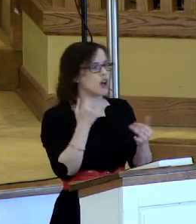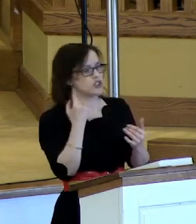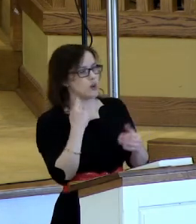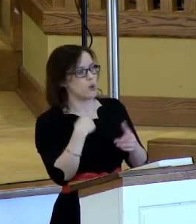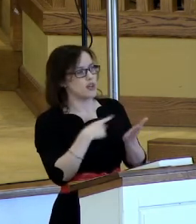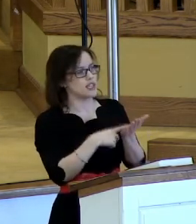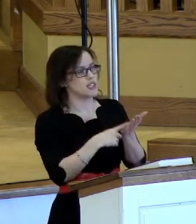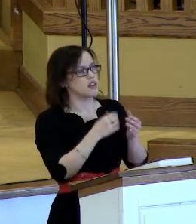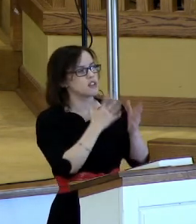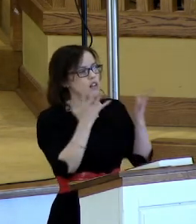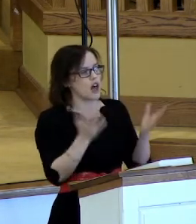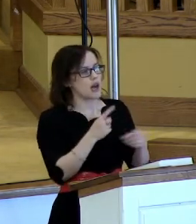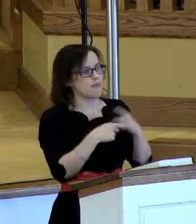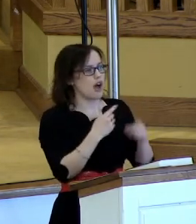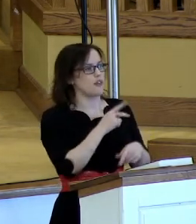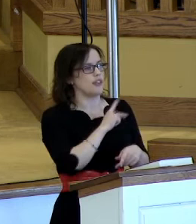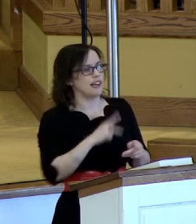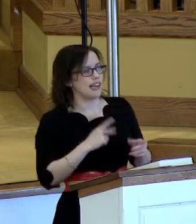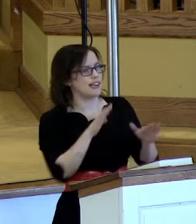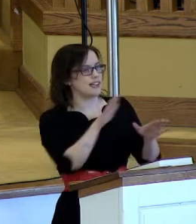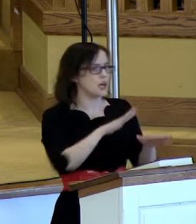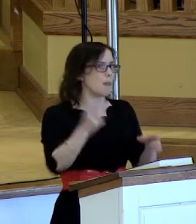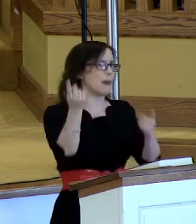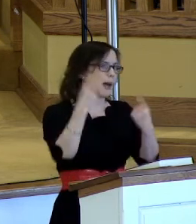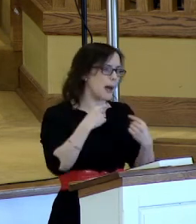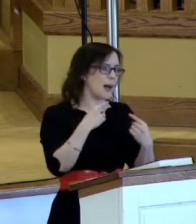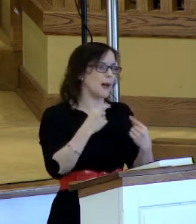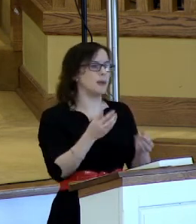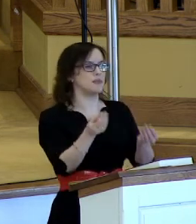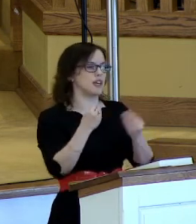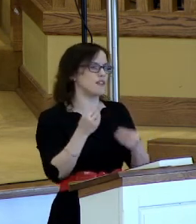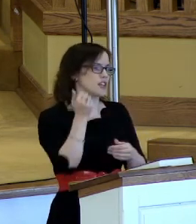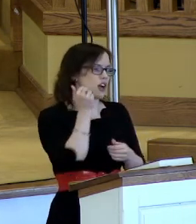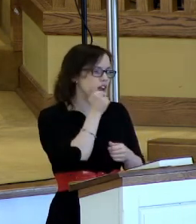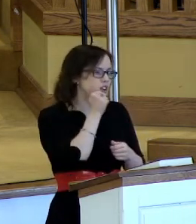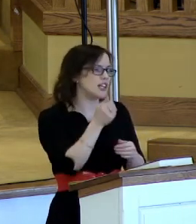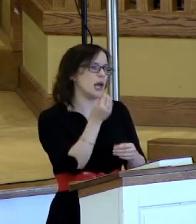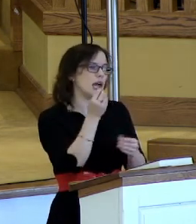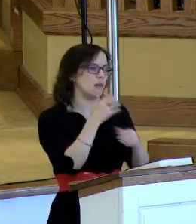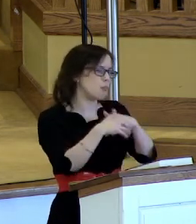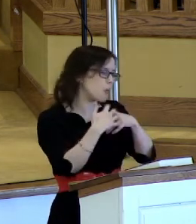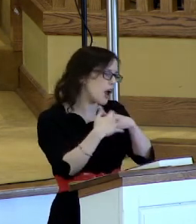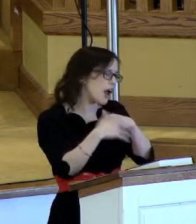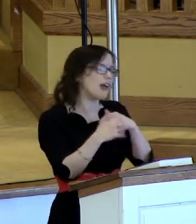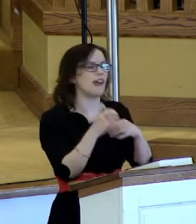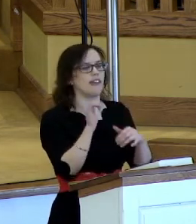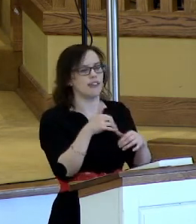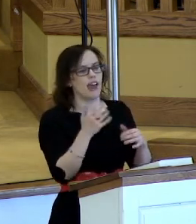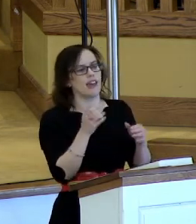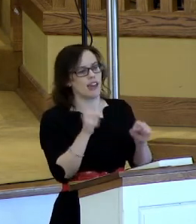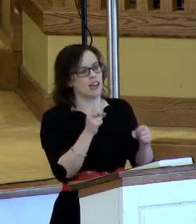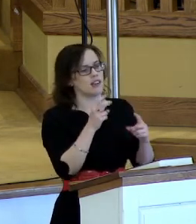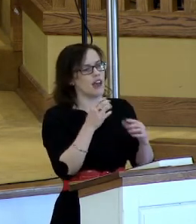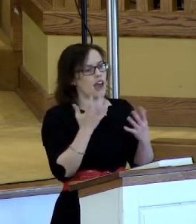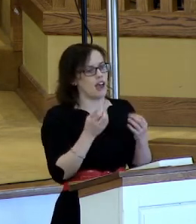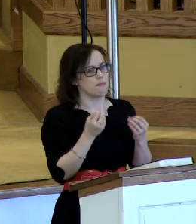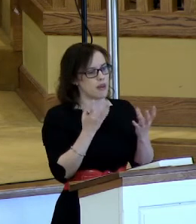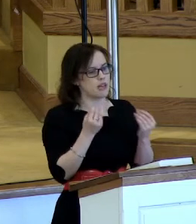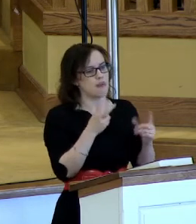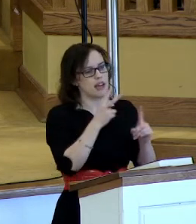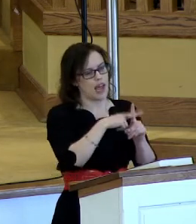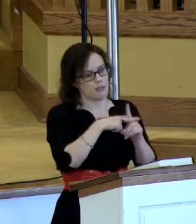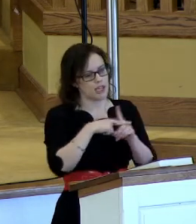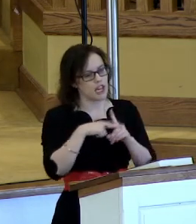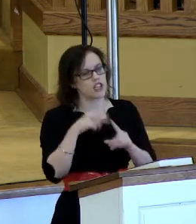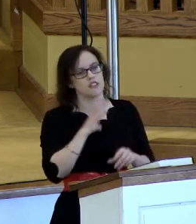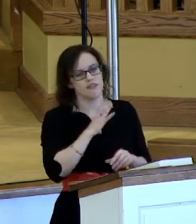will be done. Give us this day our daily bread. Forgive us our debts as we forgive our debtors. All that stuff's great. Doctrinal stuff. Applications can be made on prayer, outlines, and so on.